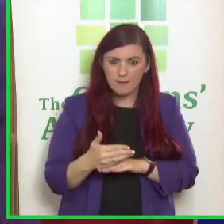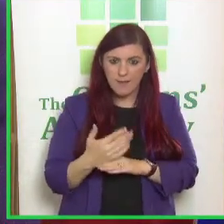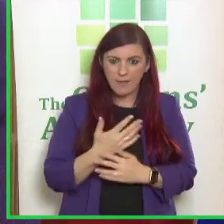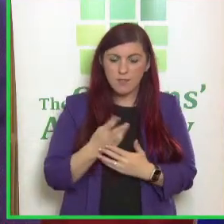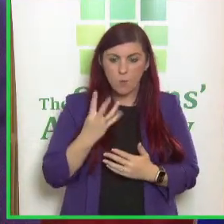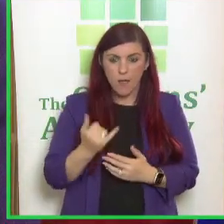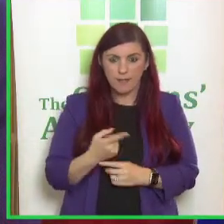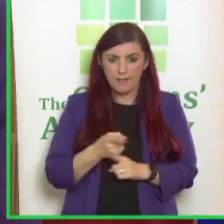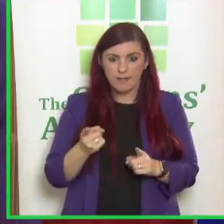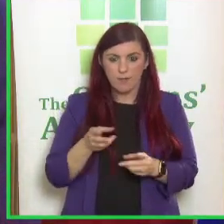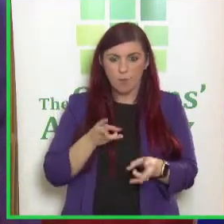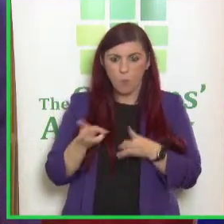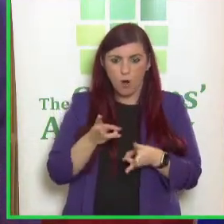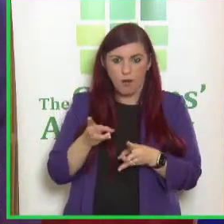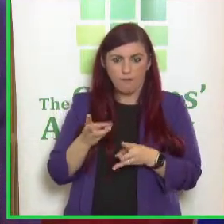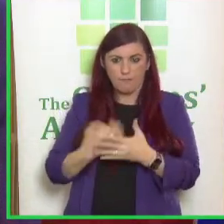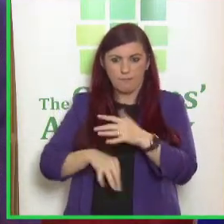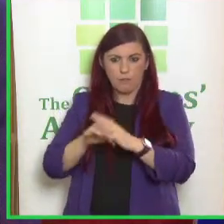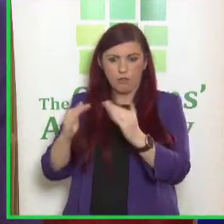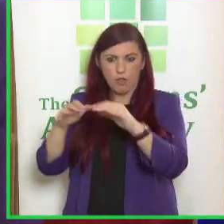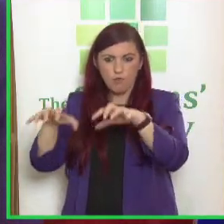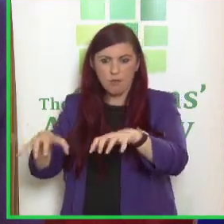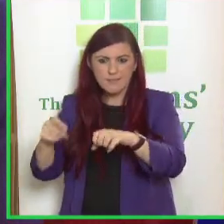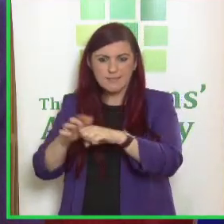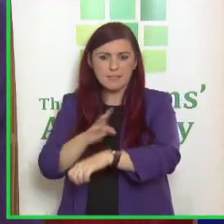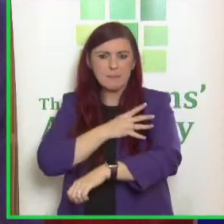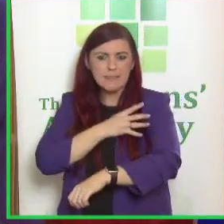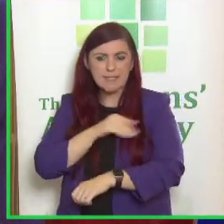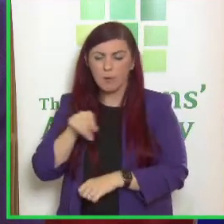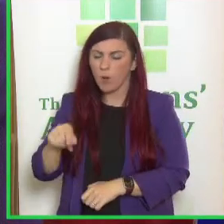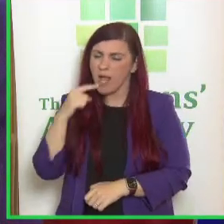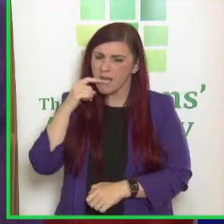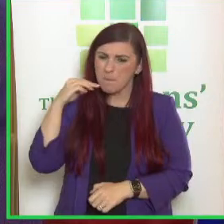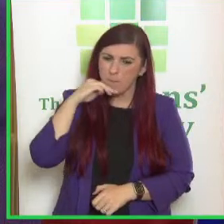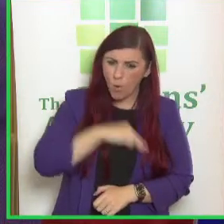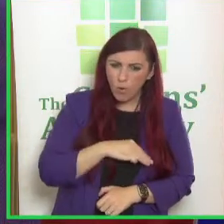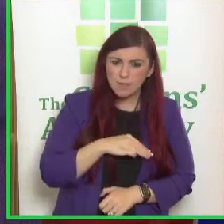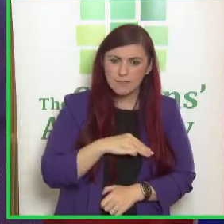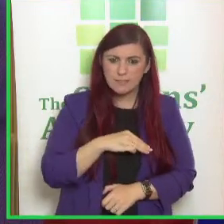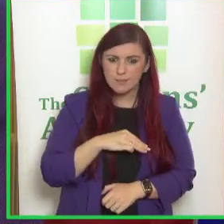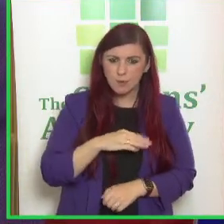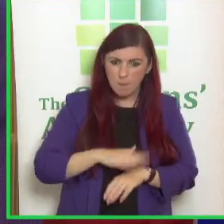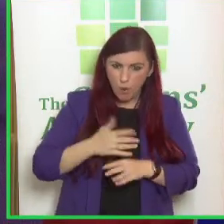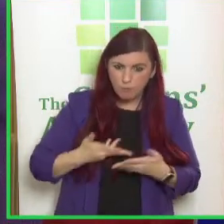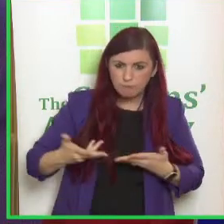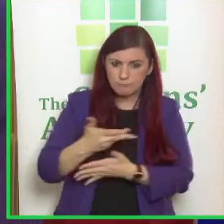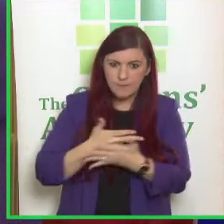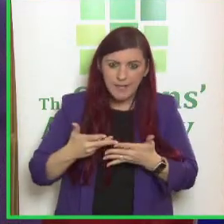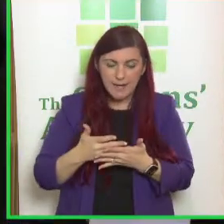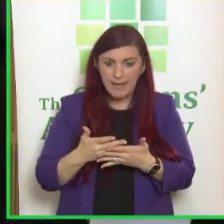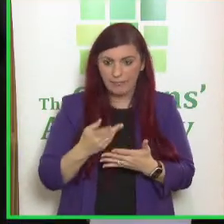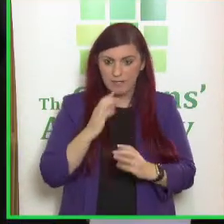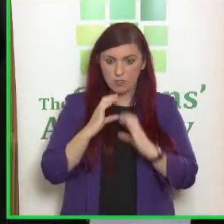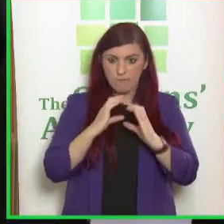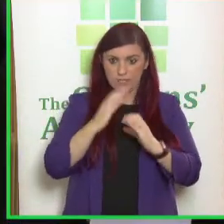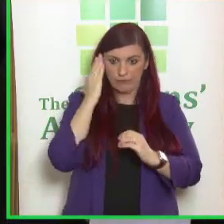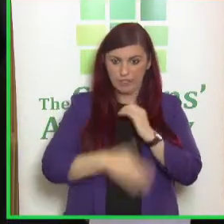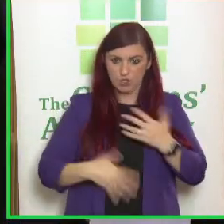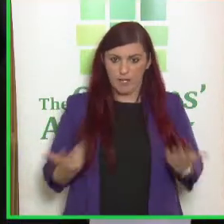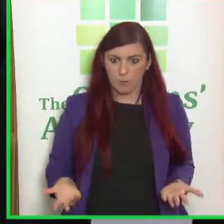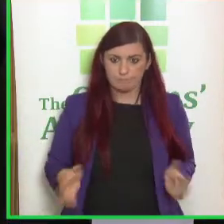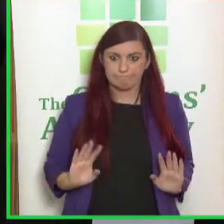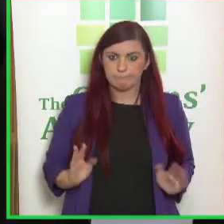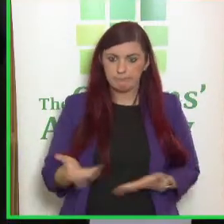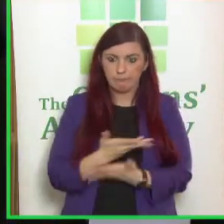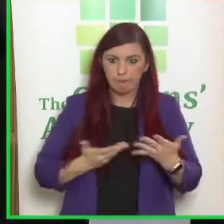of the Oireachtas committee will be really important, just to tease out, because this conversation needs to continue. It's not just over after your